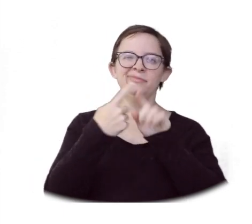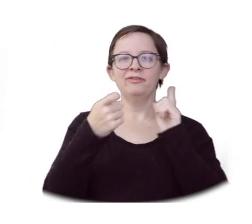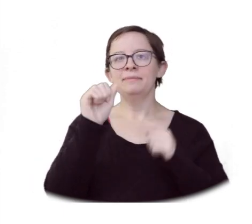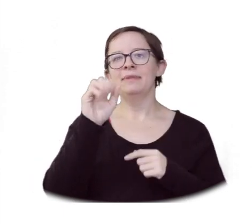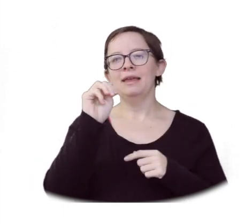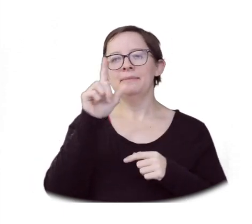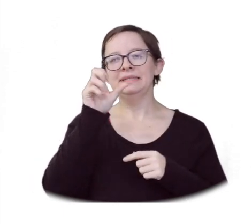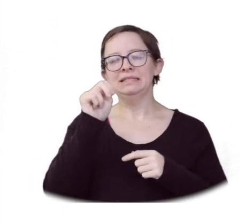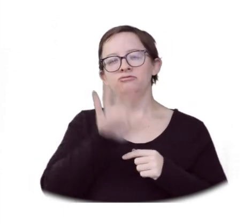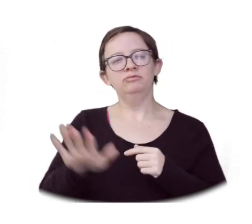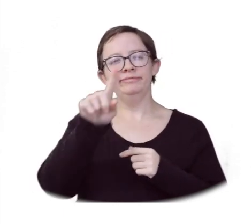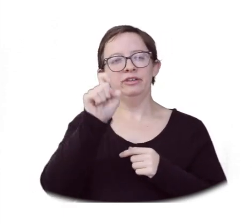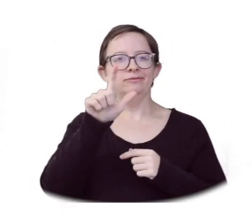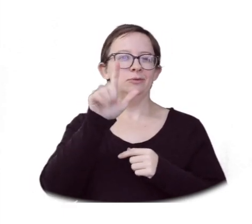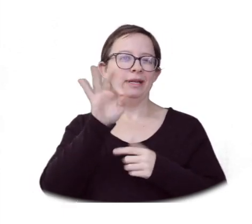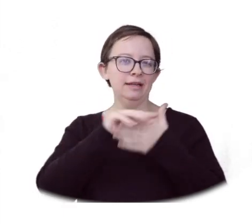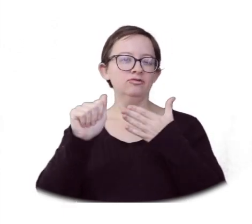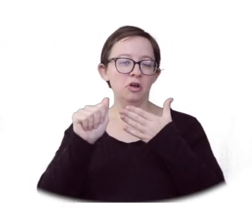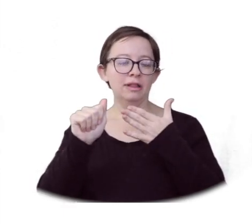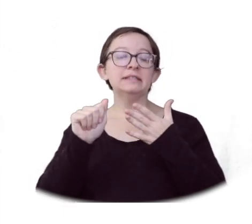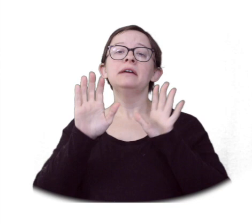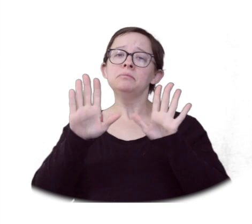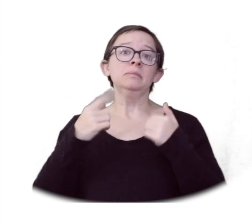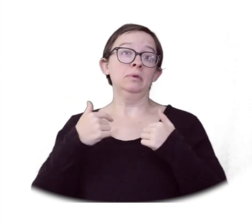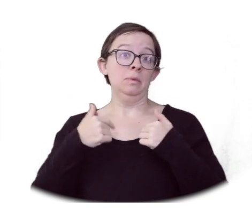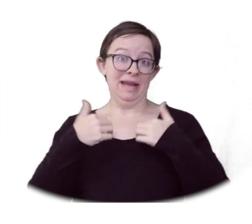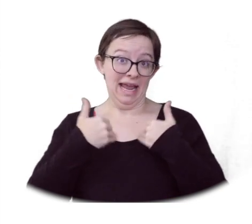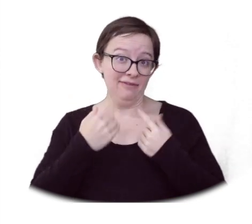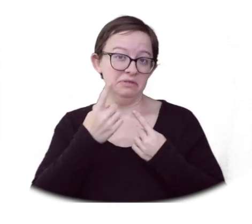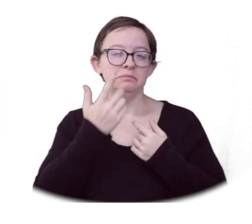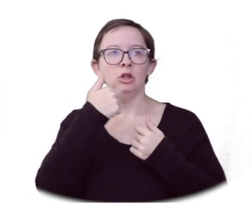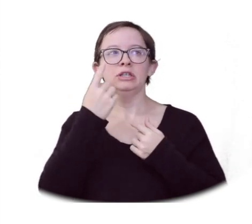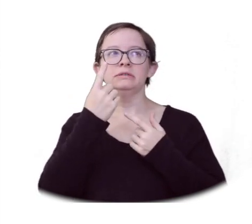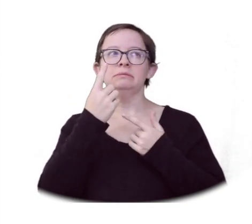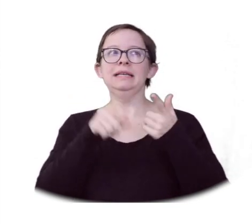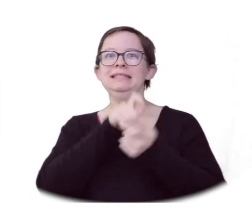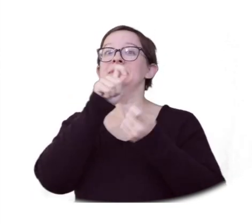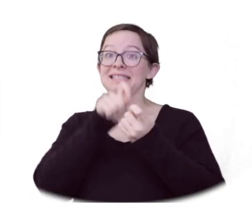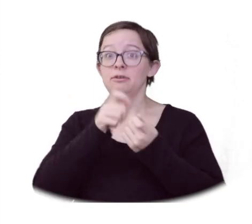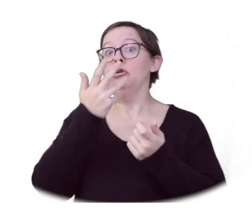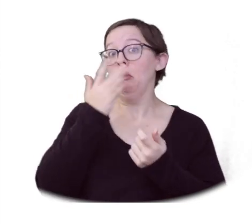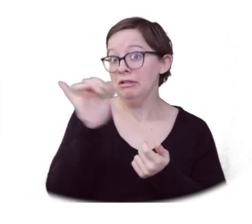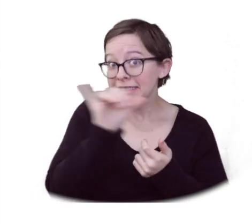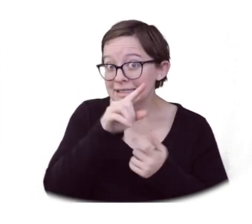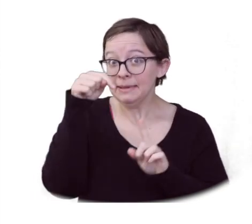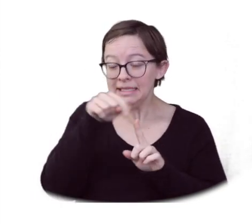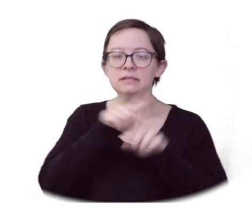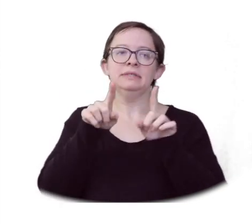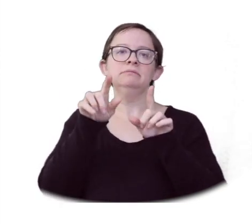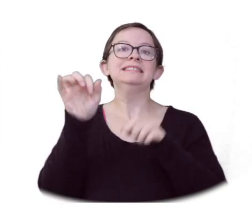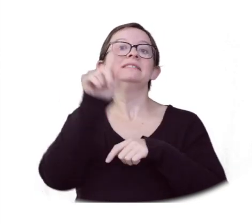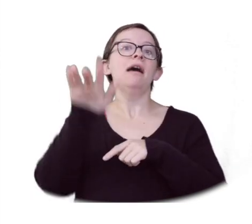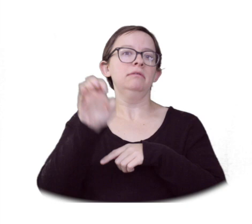one from Amazon. It's about $129. Now, we have one that looks not specifically like